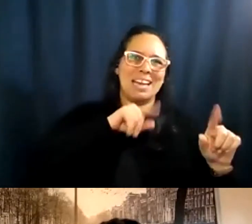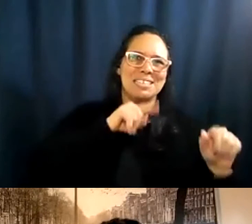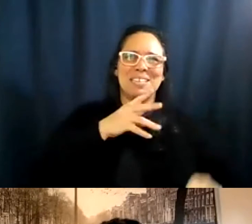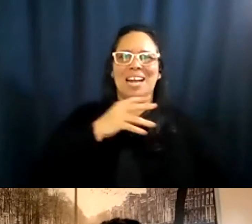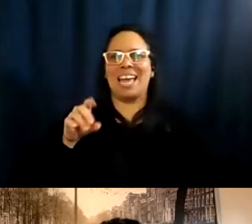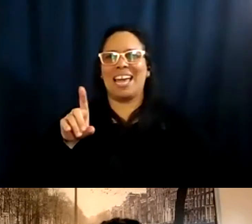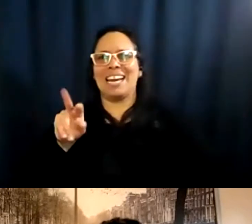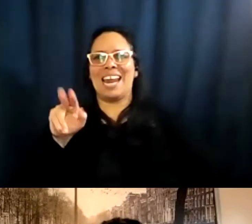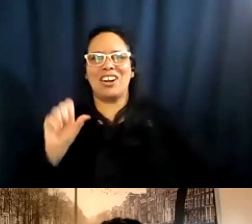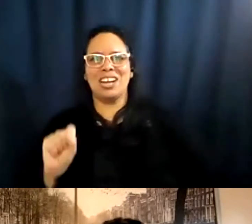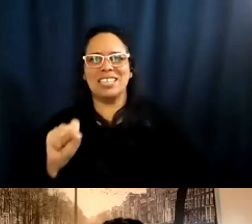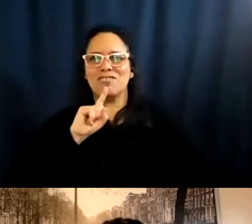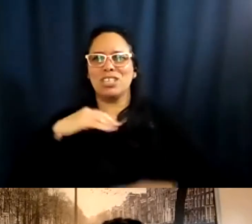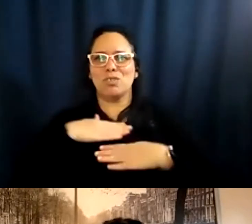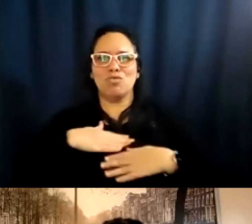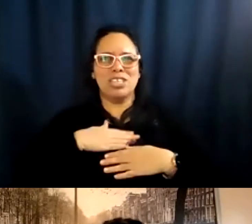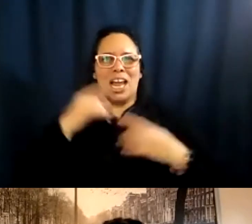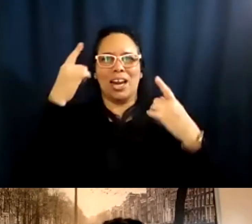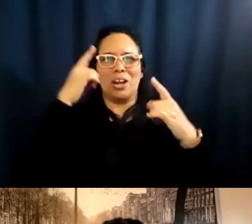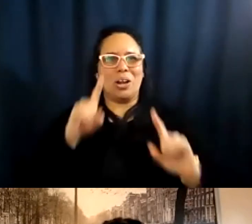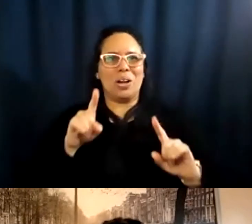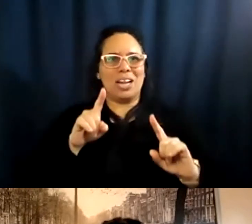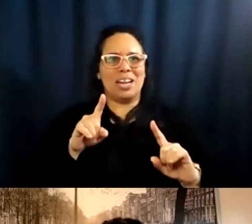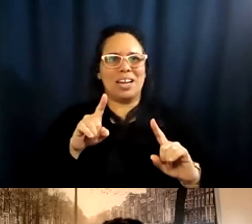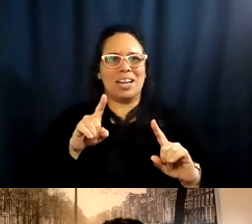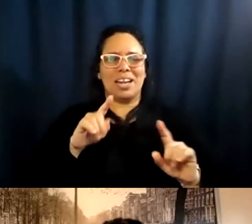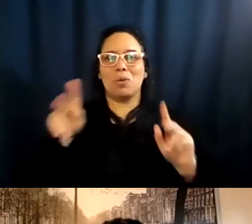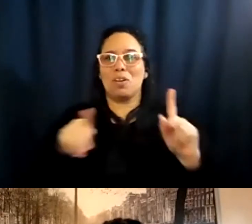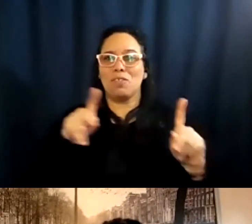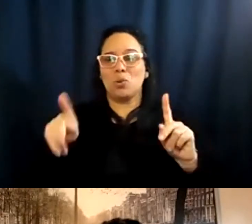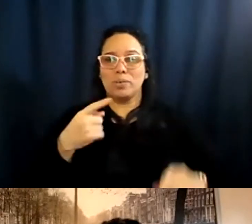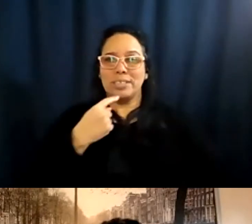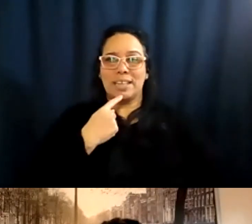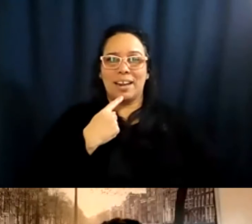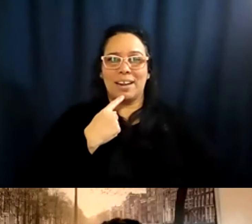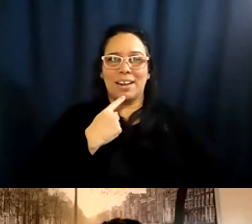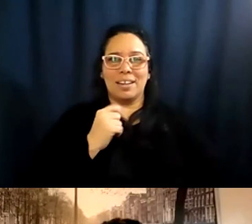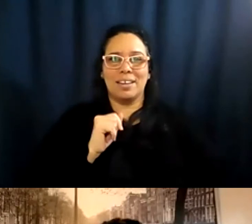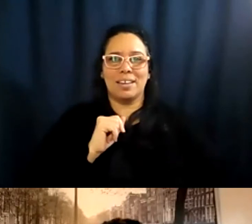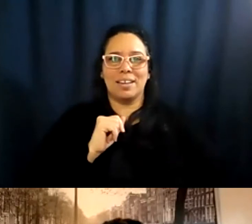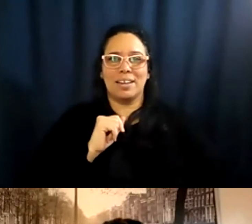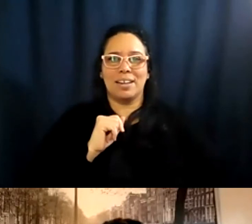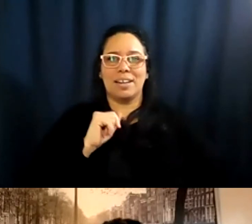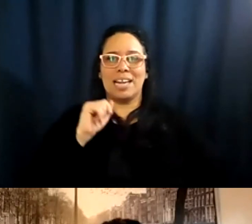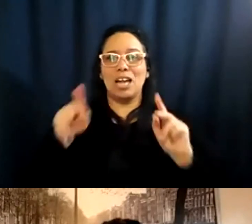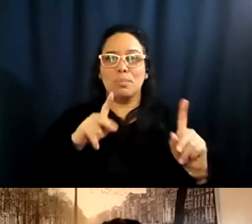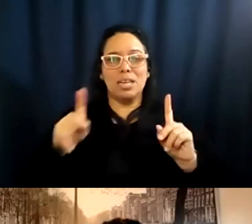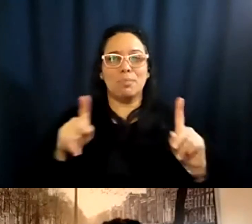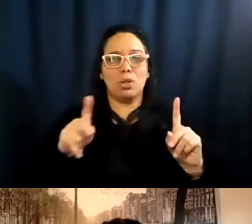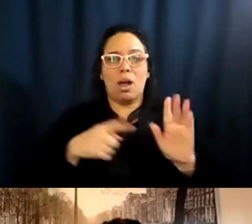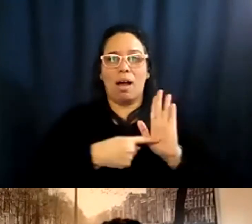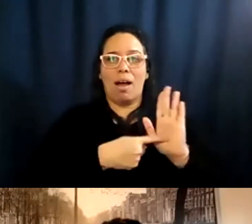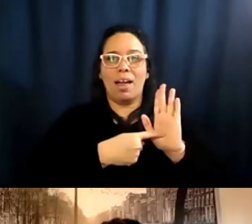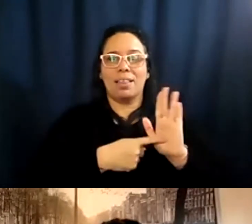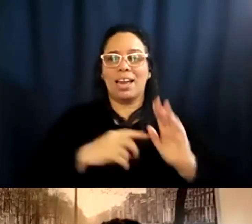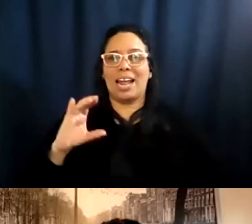really appreciate and agree with what folks are saying. I like that people are highlighting